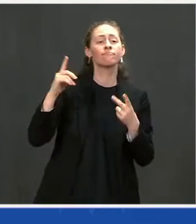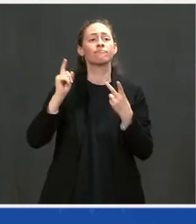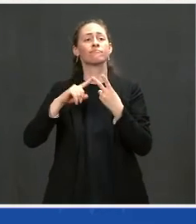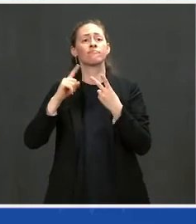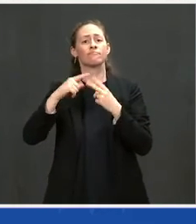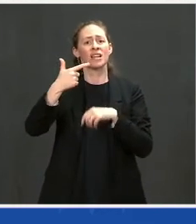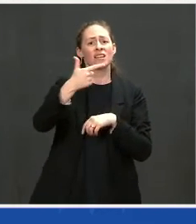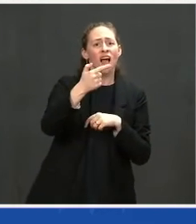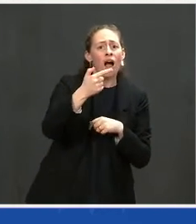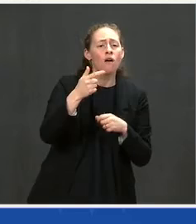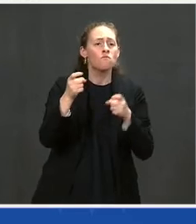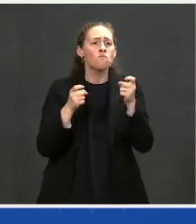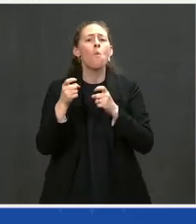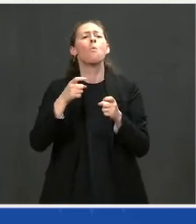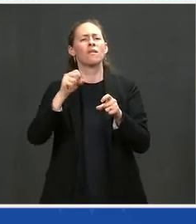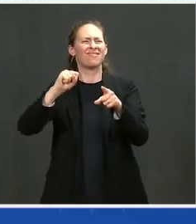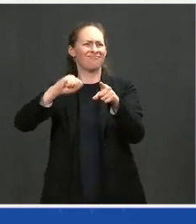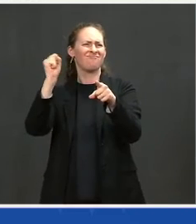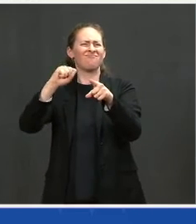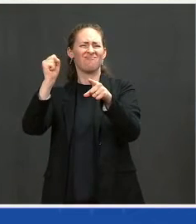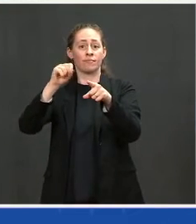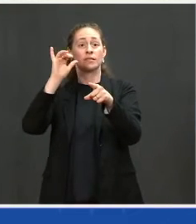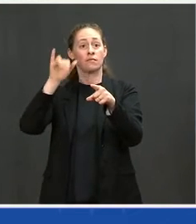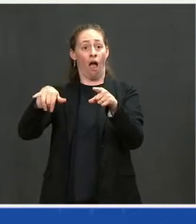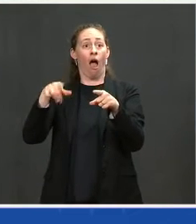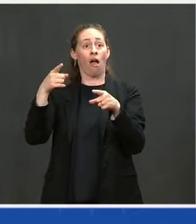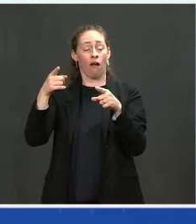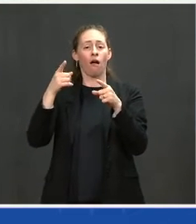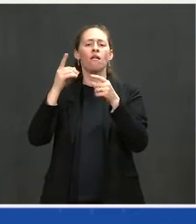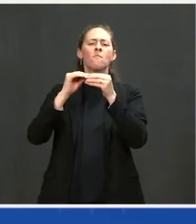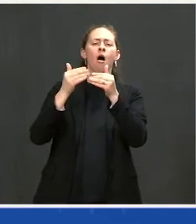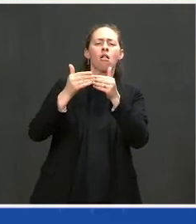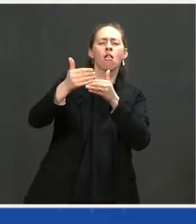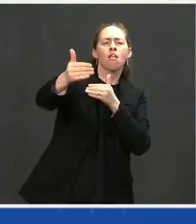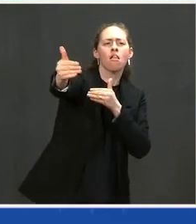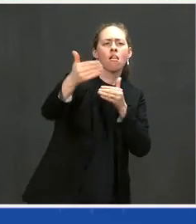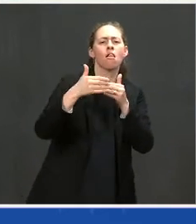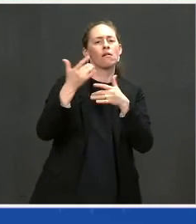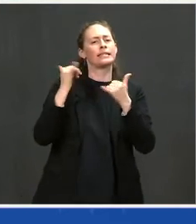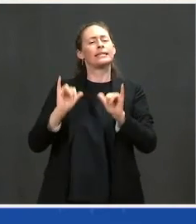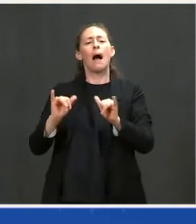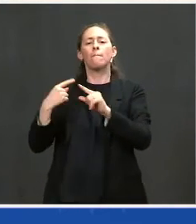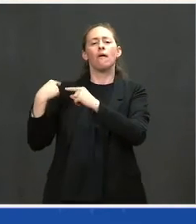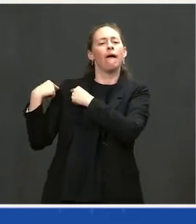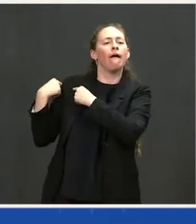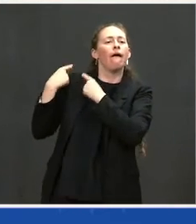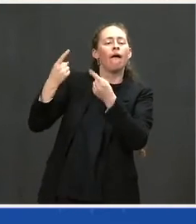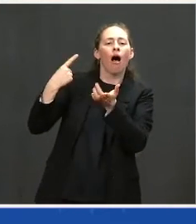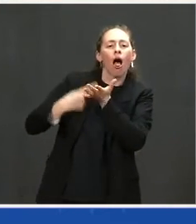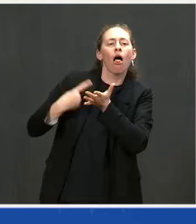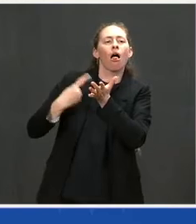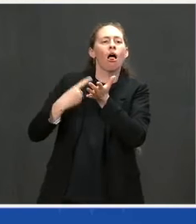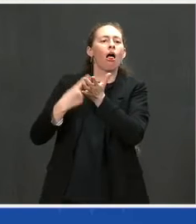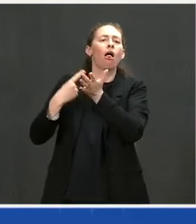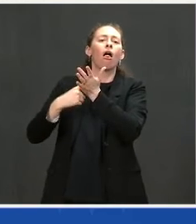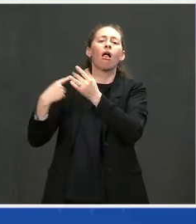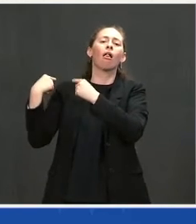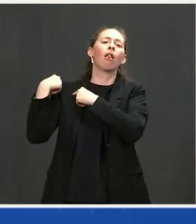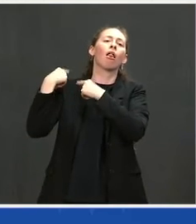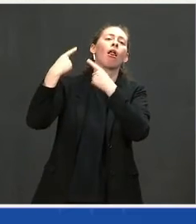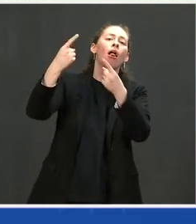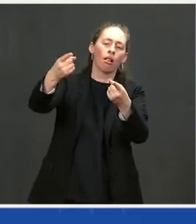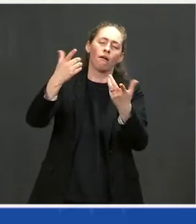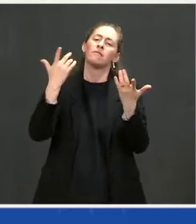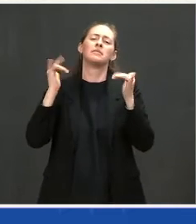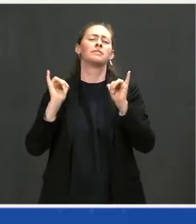are long-term problems. They've been around a long time. And what we're going to be able to do, God willing, is